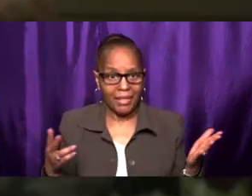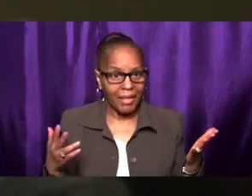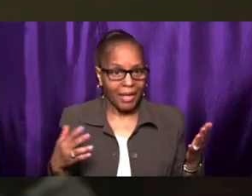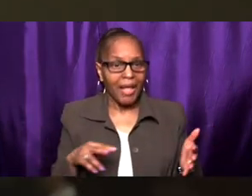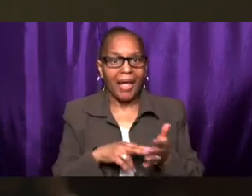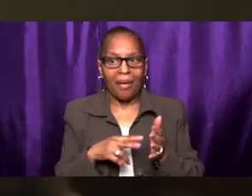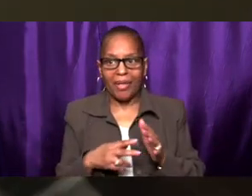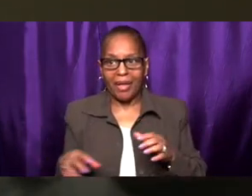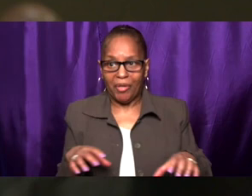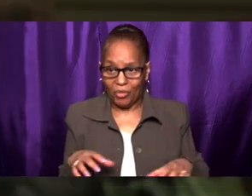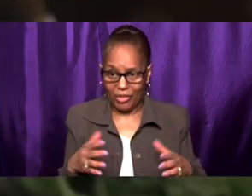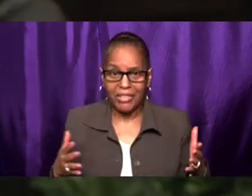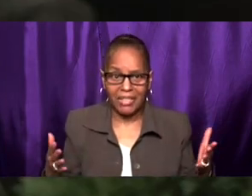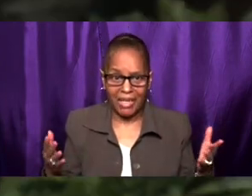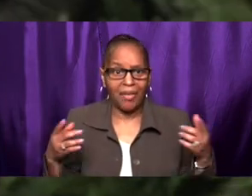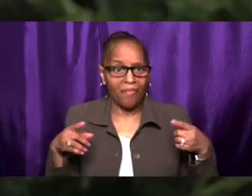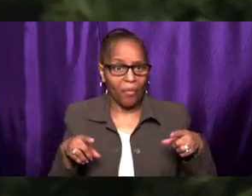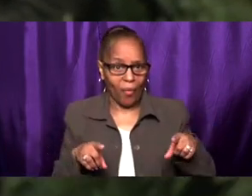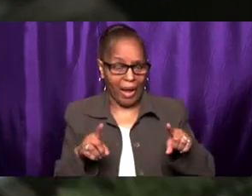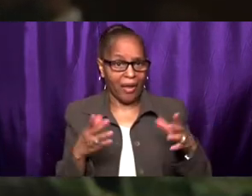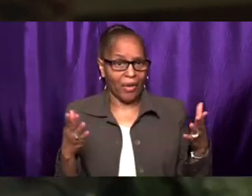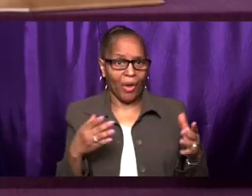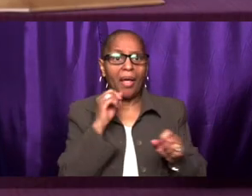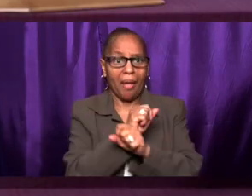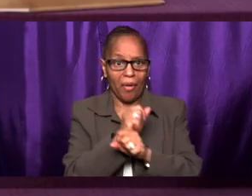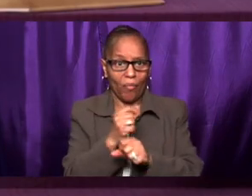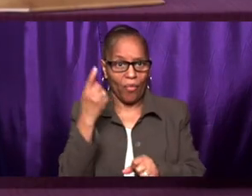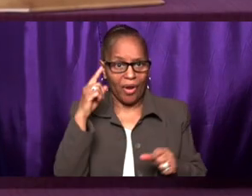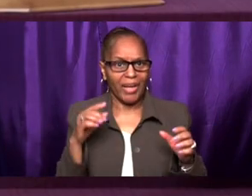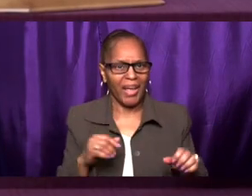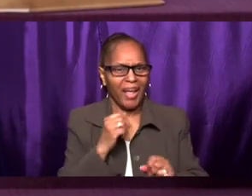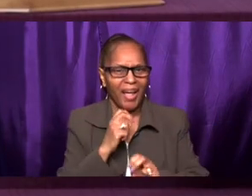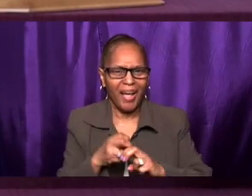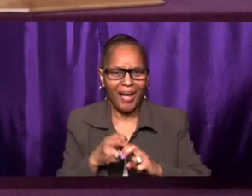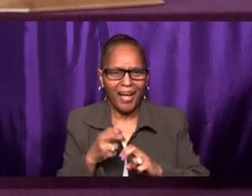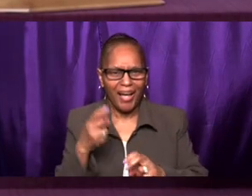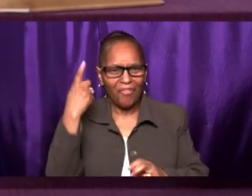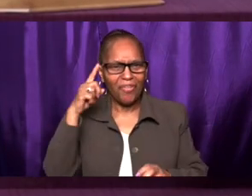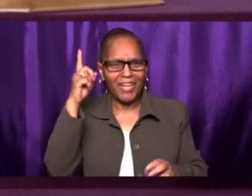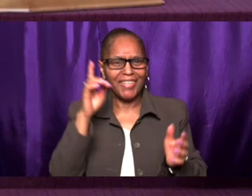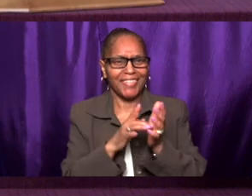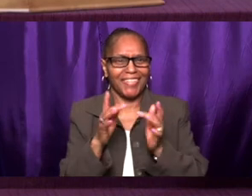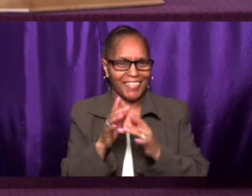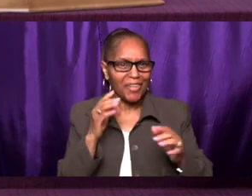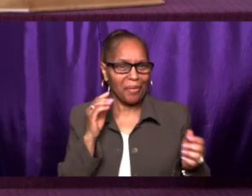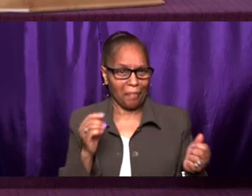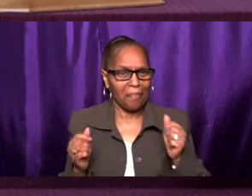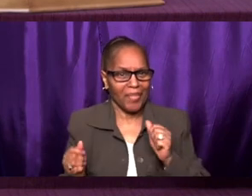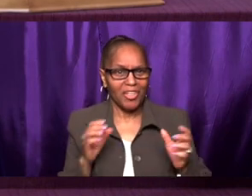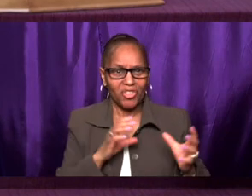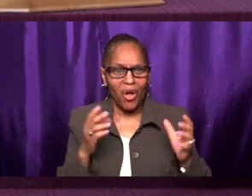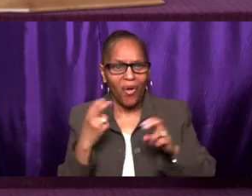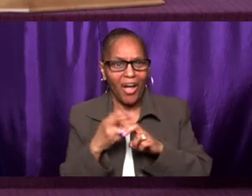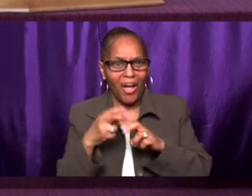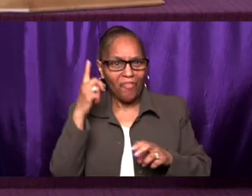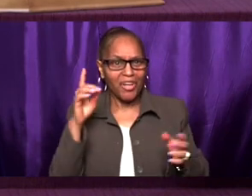I mean, I've been doing this thing for a while here. I've been working for you, working hard for you, Jesus. Don't, so hard